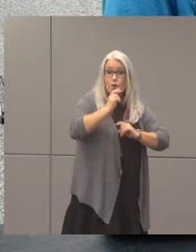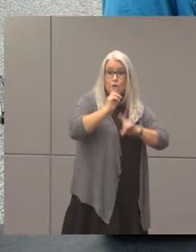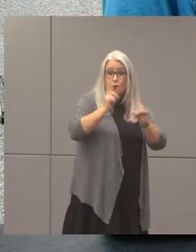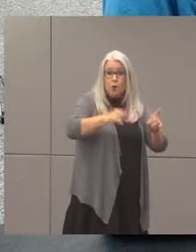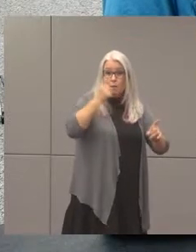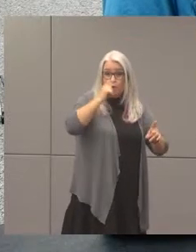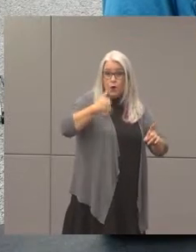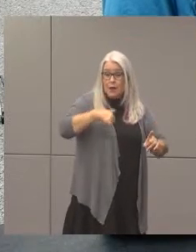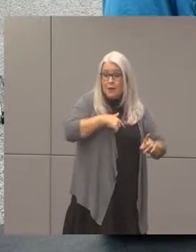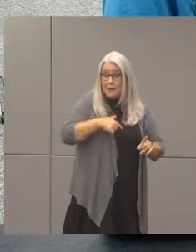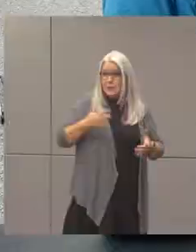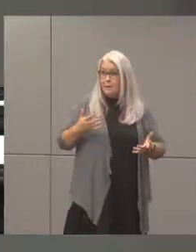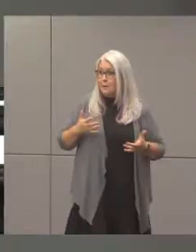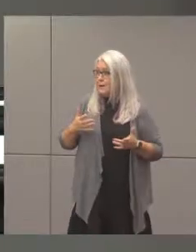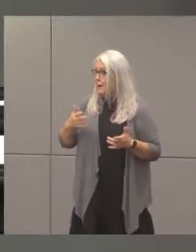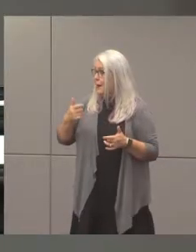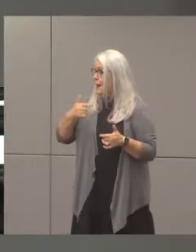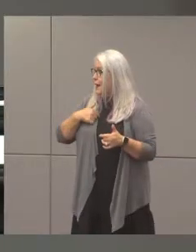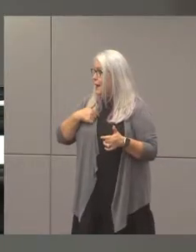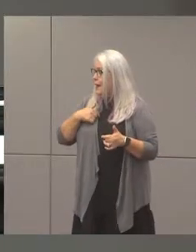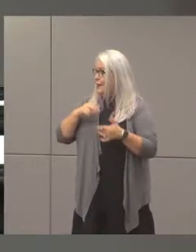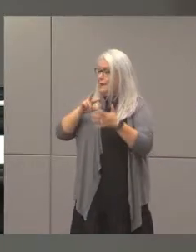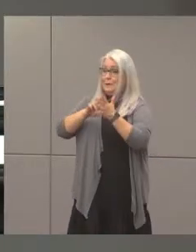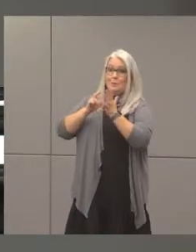as I did not mean to